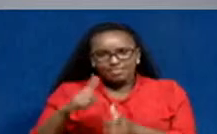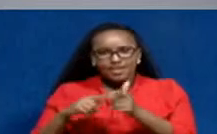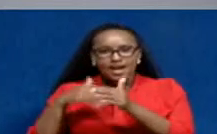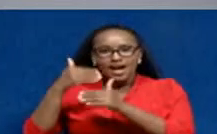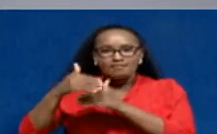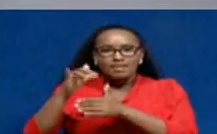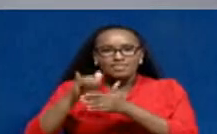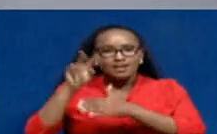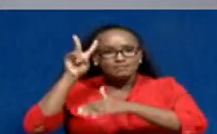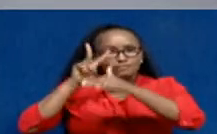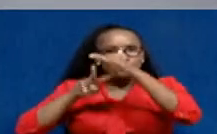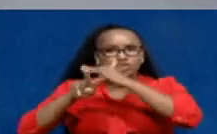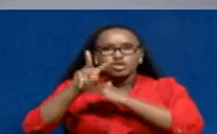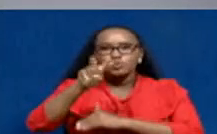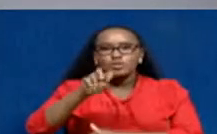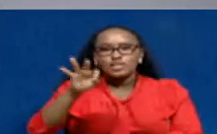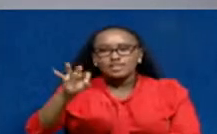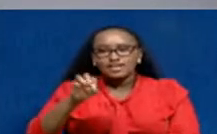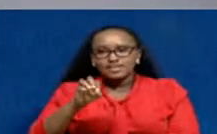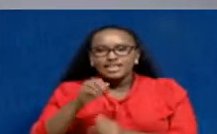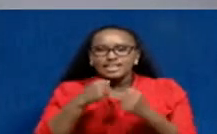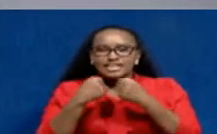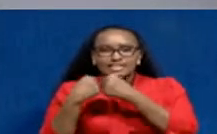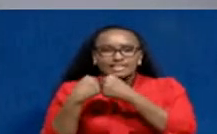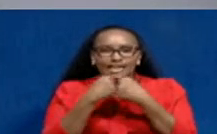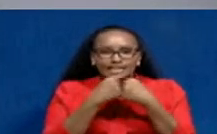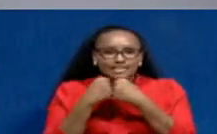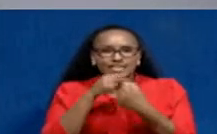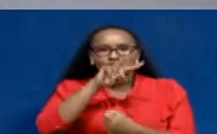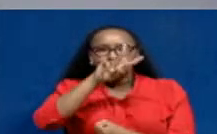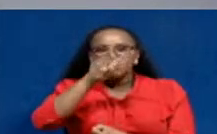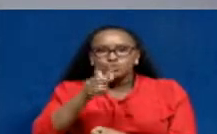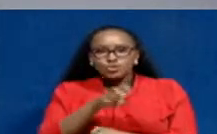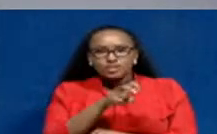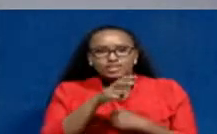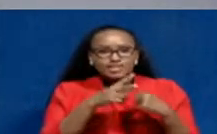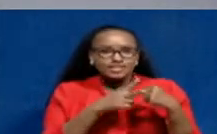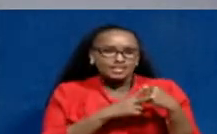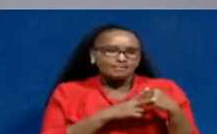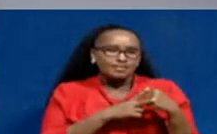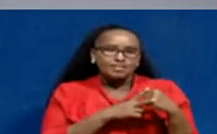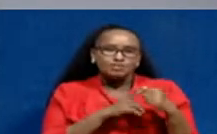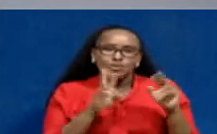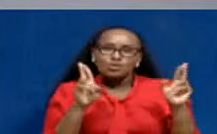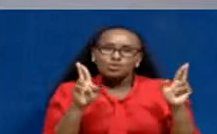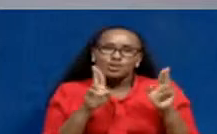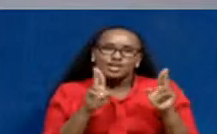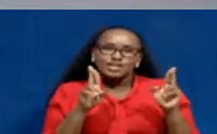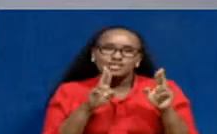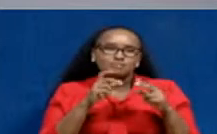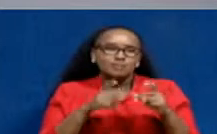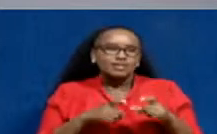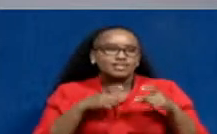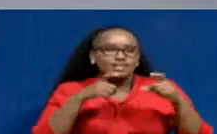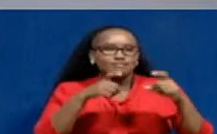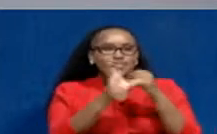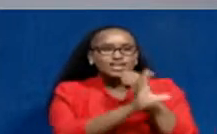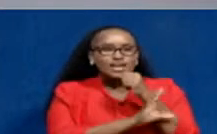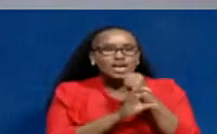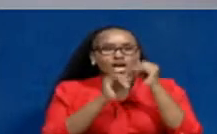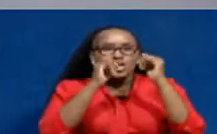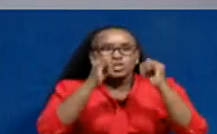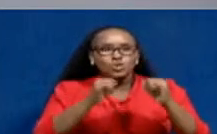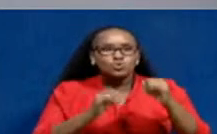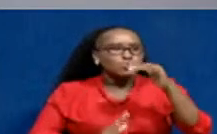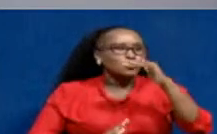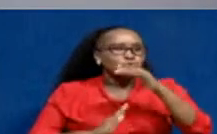Vision 2030, the challenges of 2007 had gifted our country a new supreme